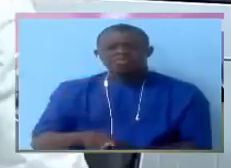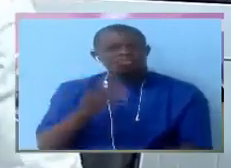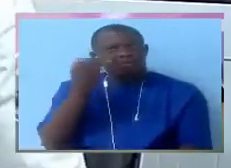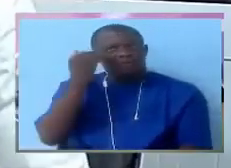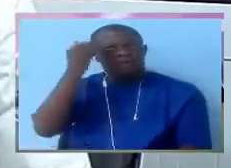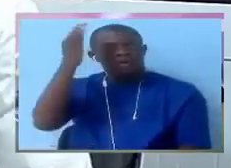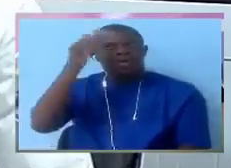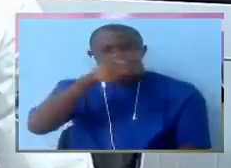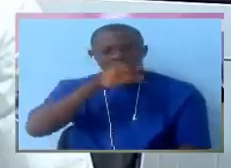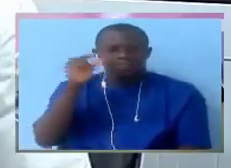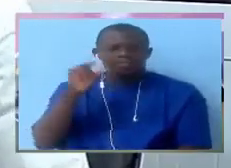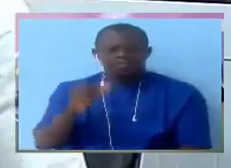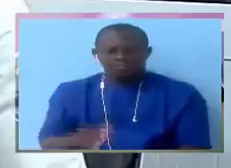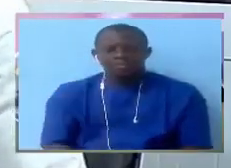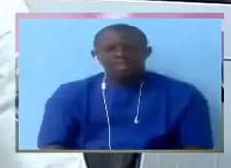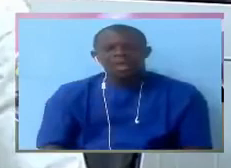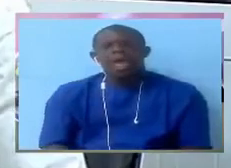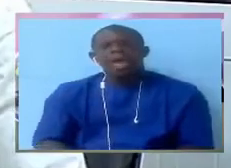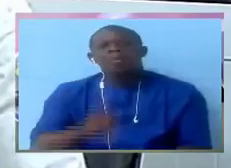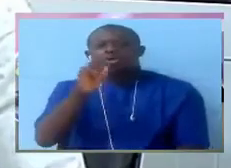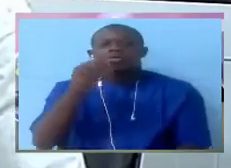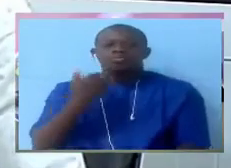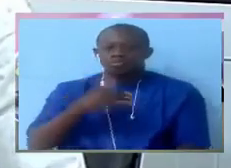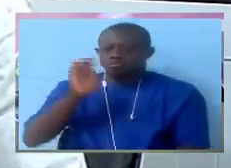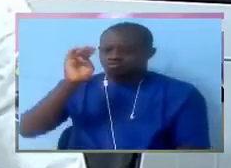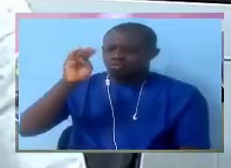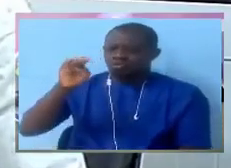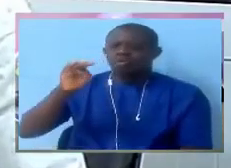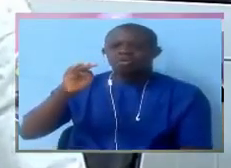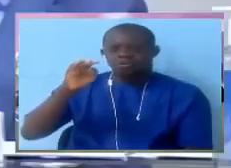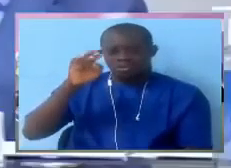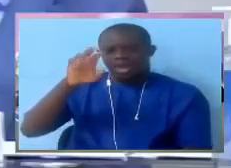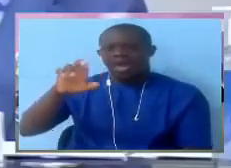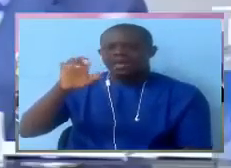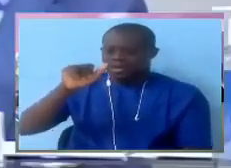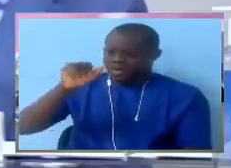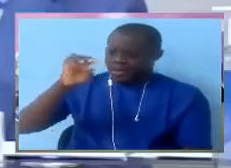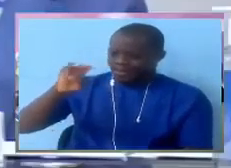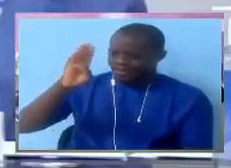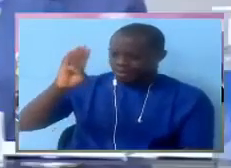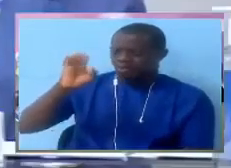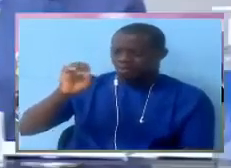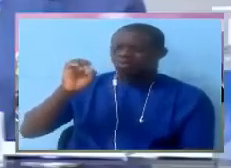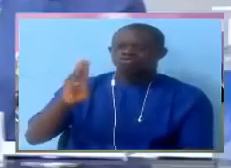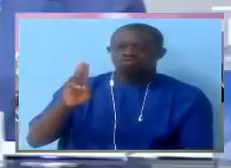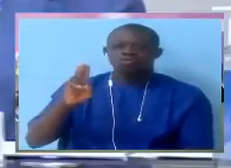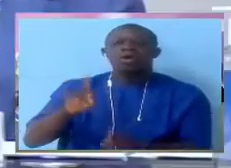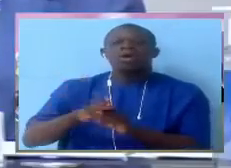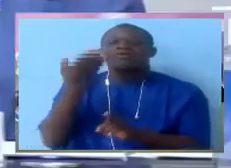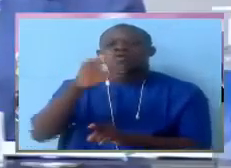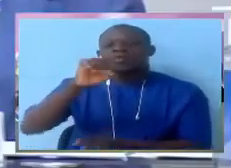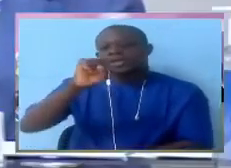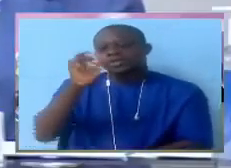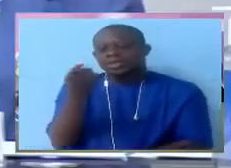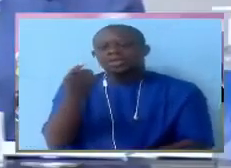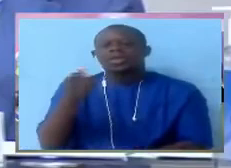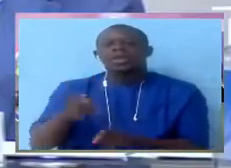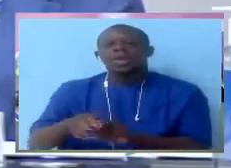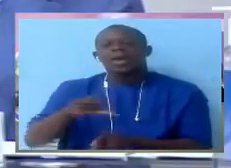Fatina Turambide. We have Rambo la hogaran oy SG dal state. Well, Rambo. I yes. Forgot his name, but that was what he was mm-hmm. called Rambo by. And who